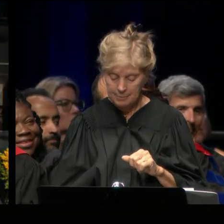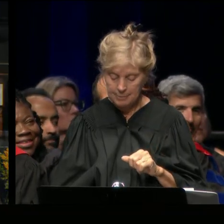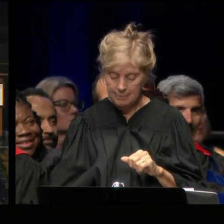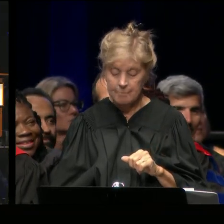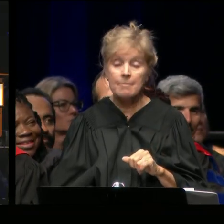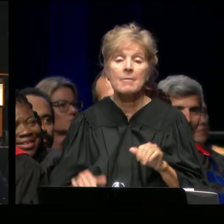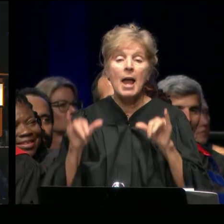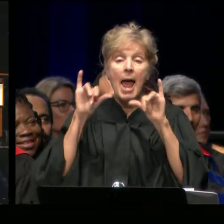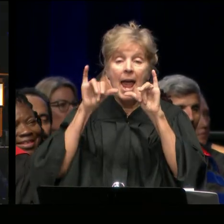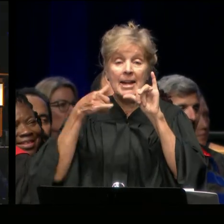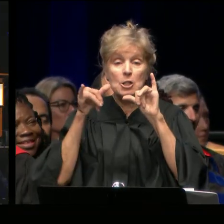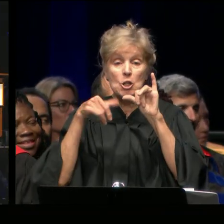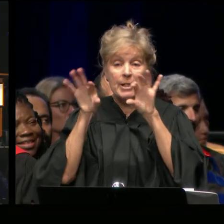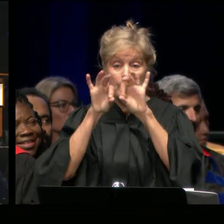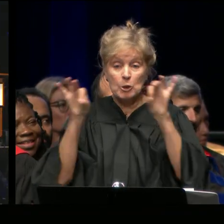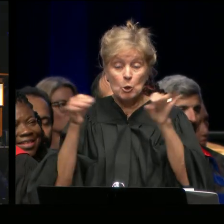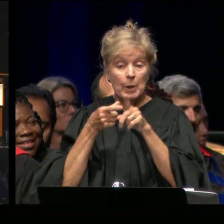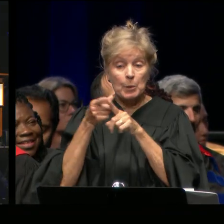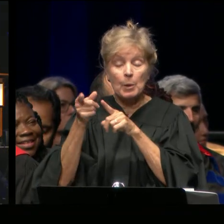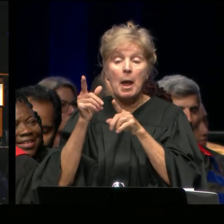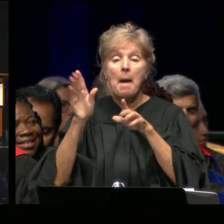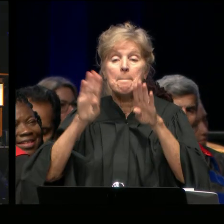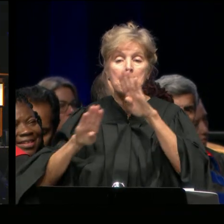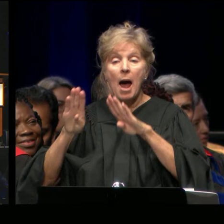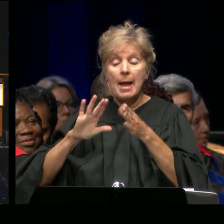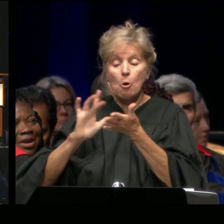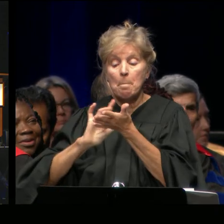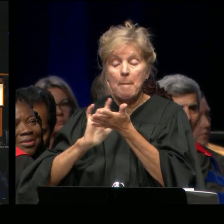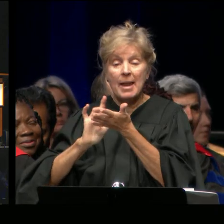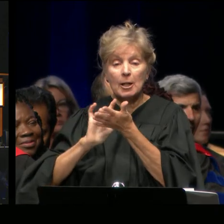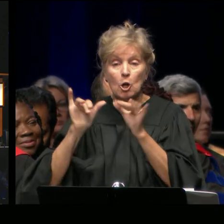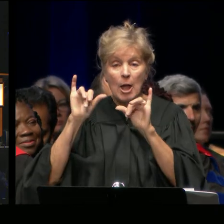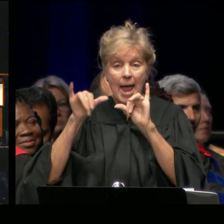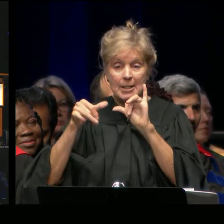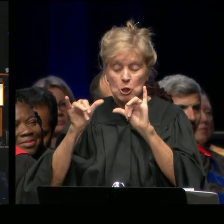Bachelor of Engineering in Biomedical Engineering.